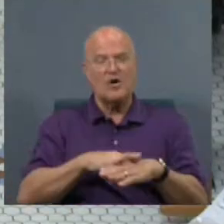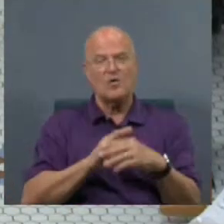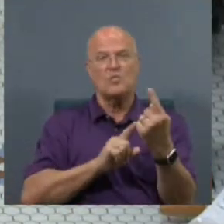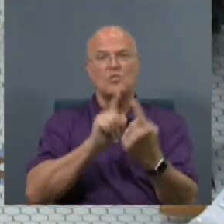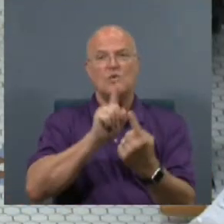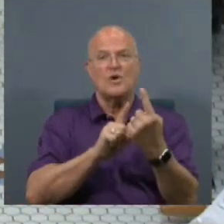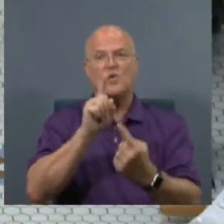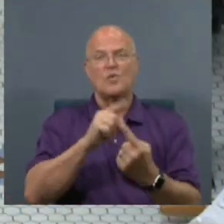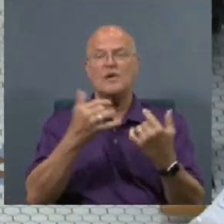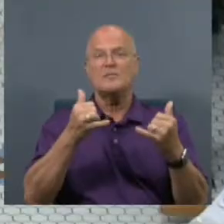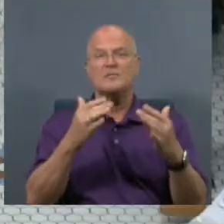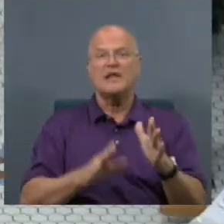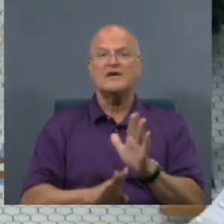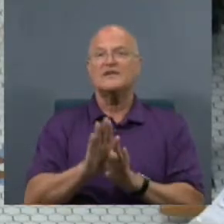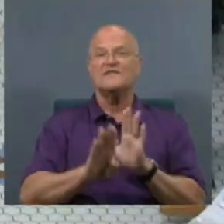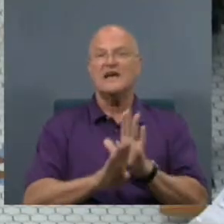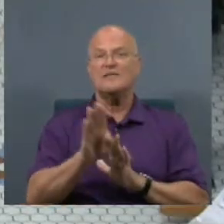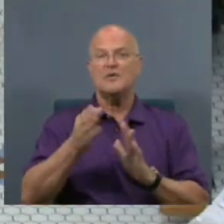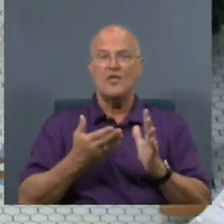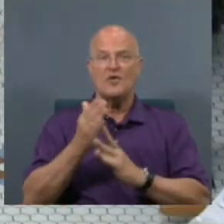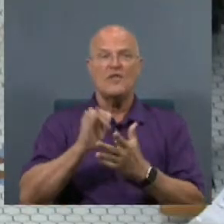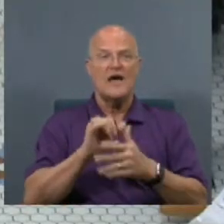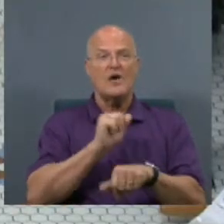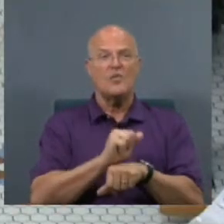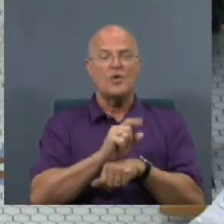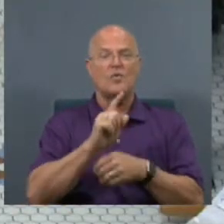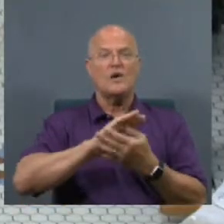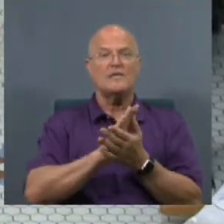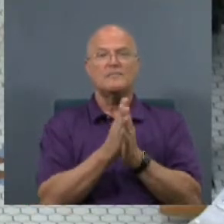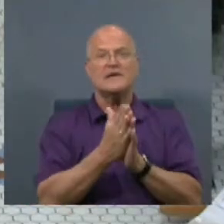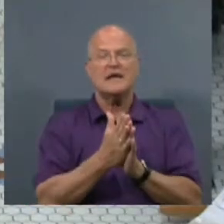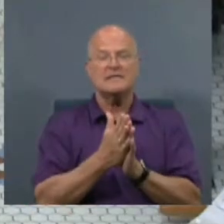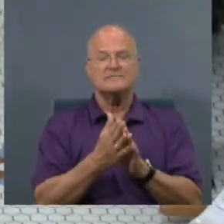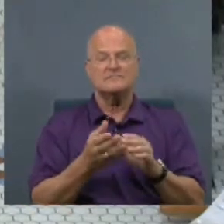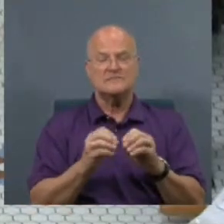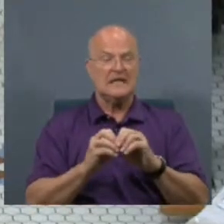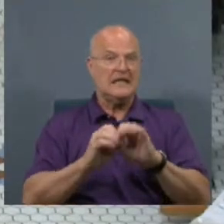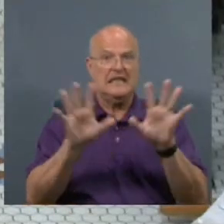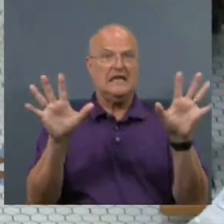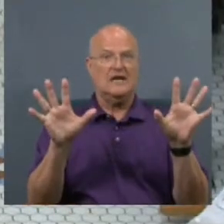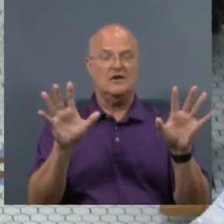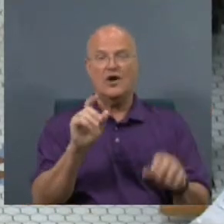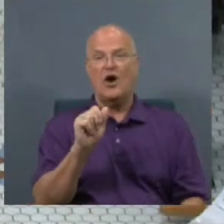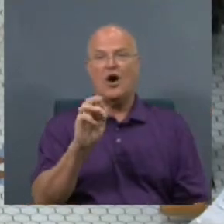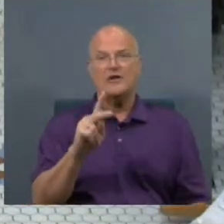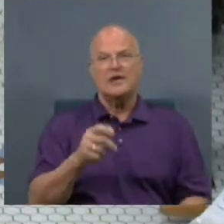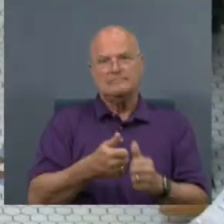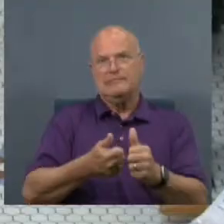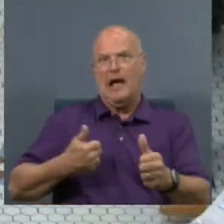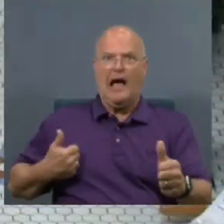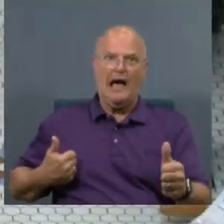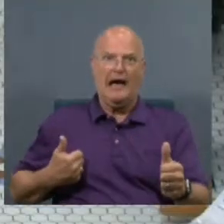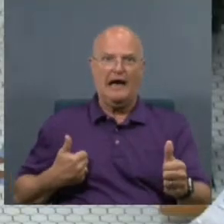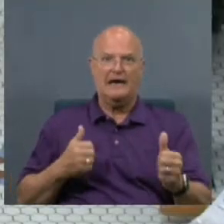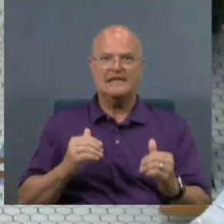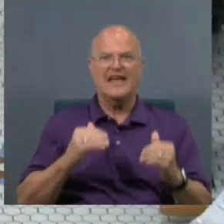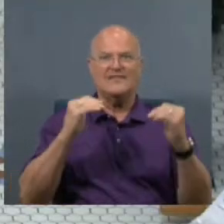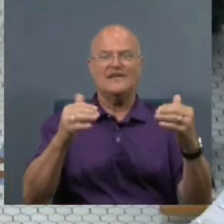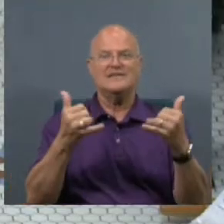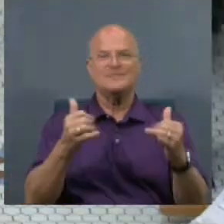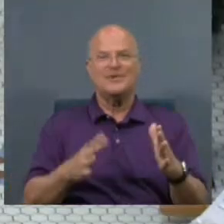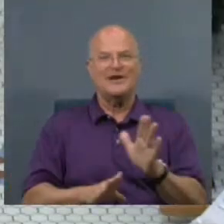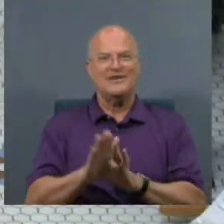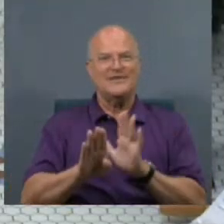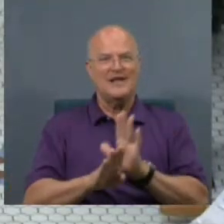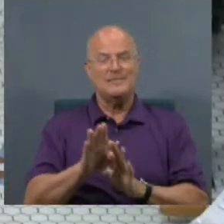one-on-one player development. Through that work, one thing became increasingly clear. Arkansas is behind when it comes to advanced player